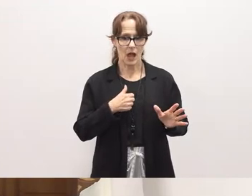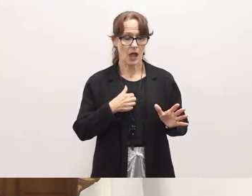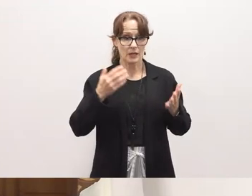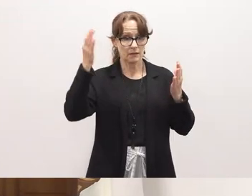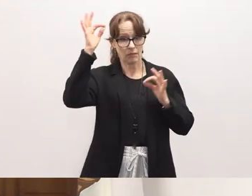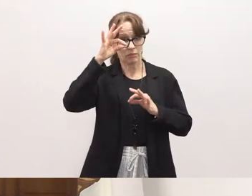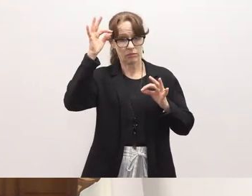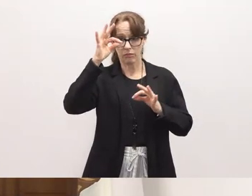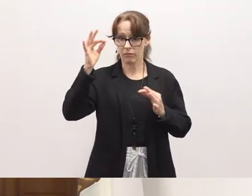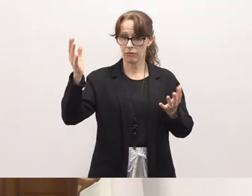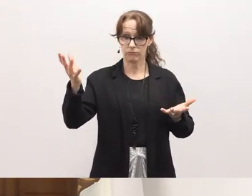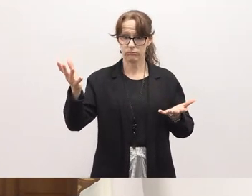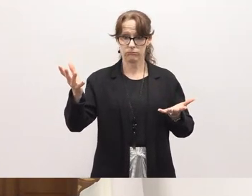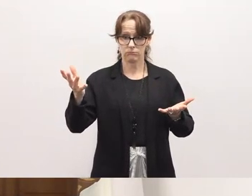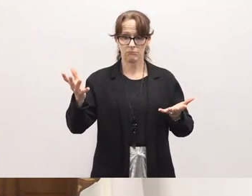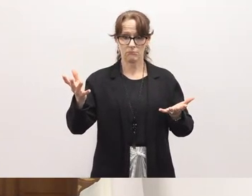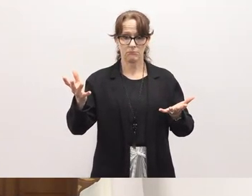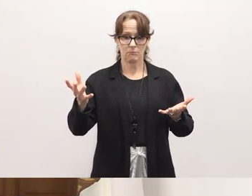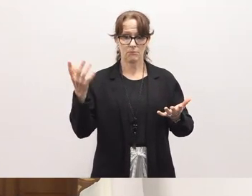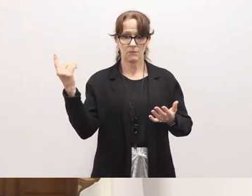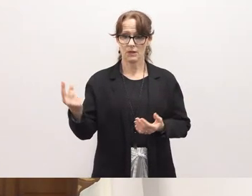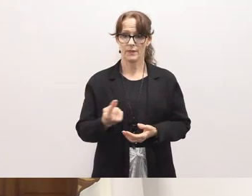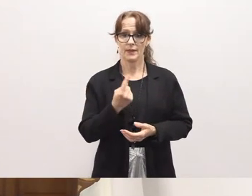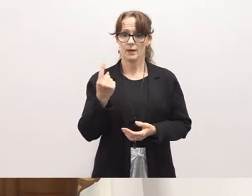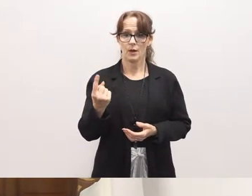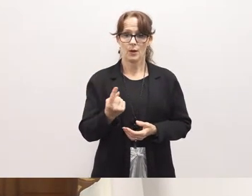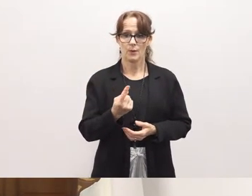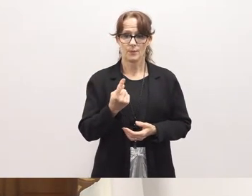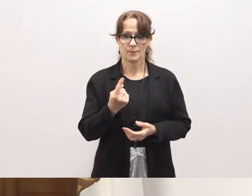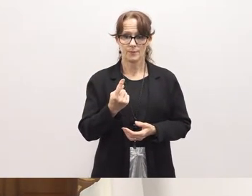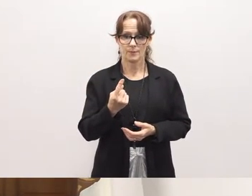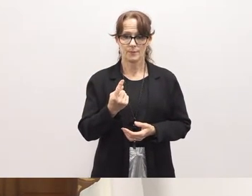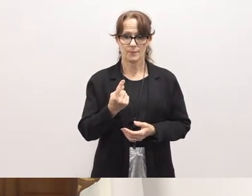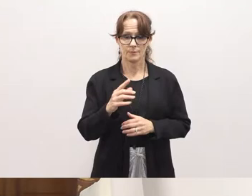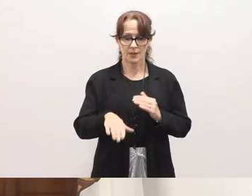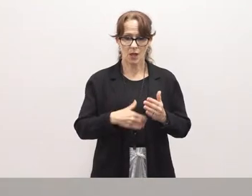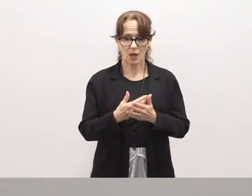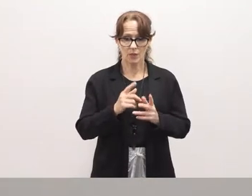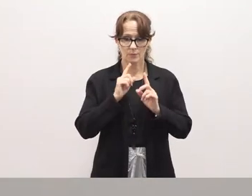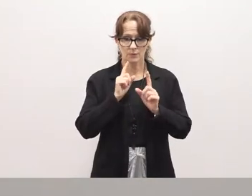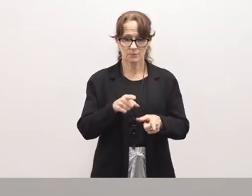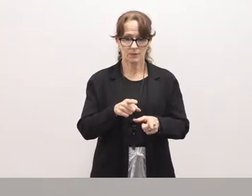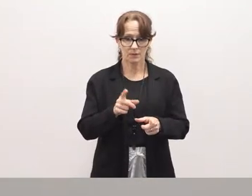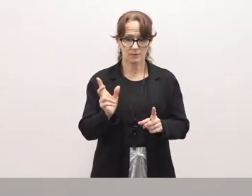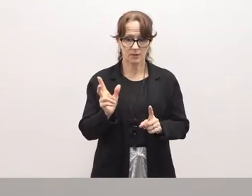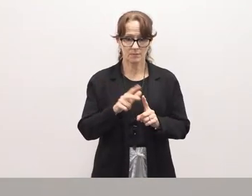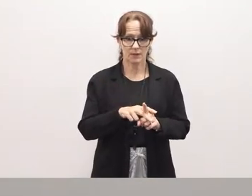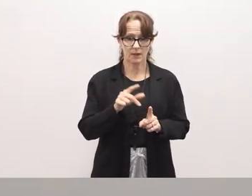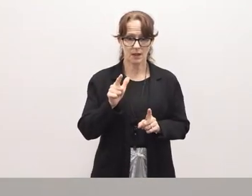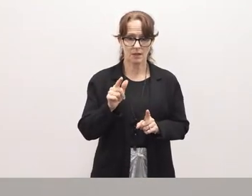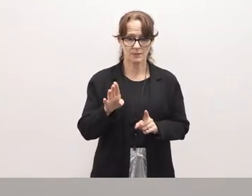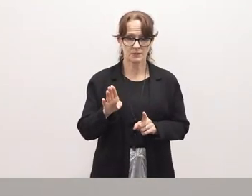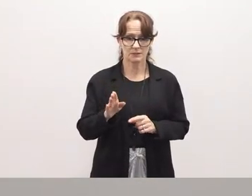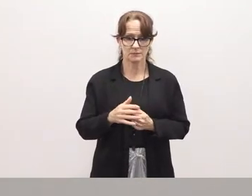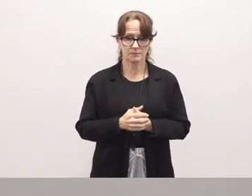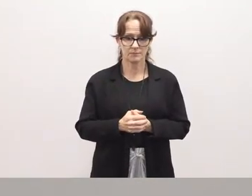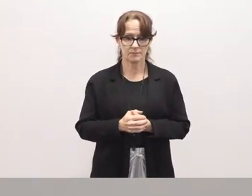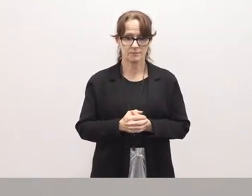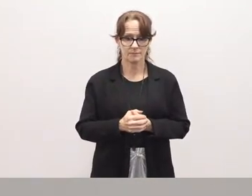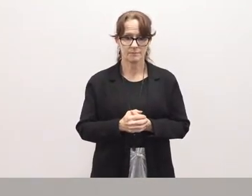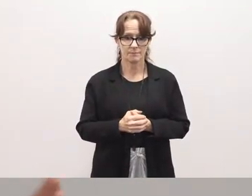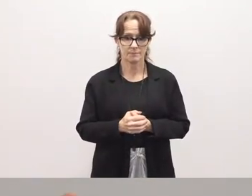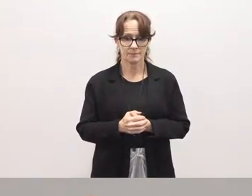unaware that if these were the only all the responses that applied to Long Beach,